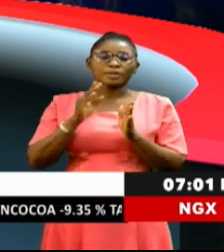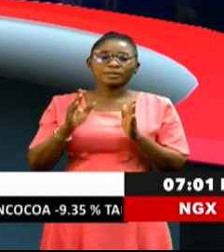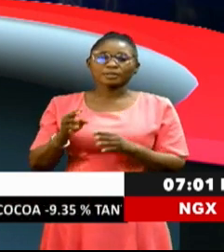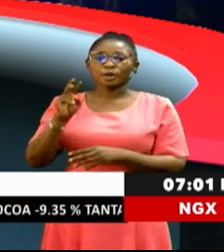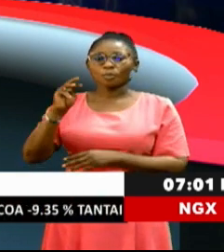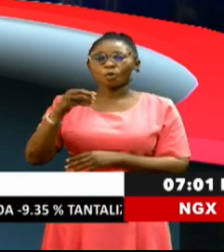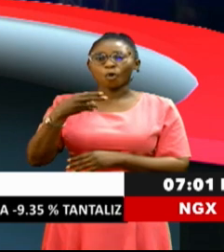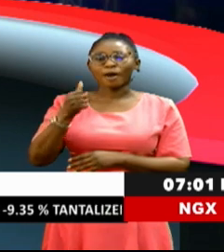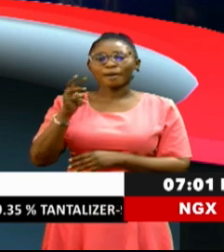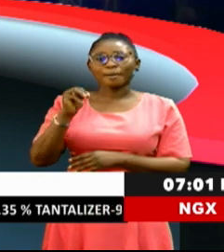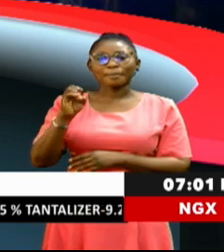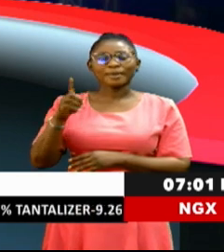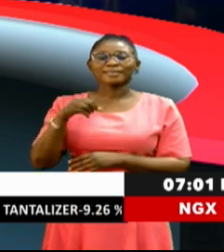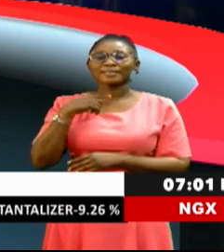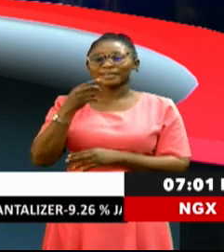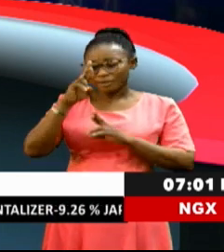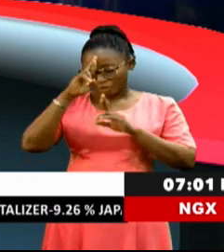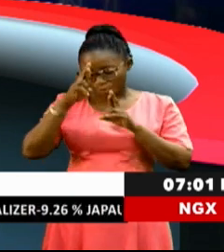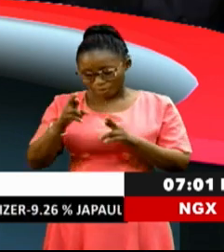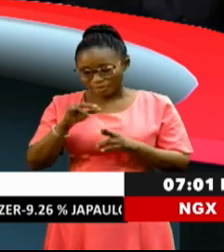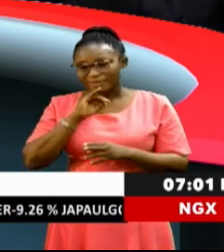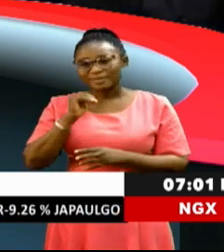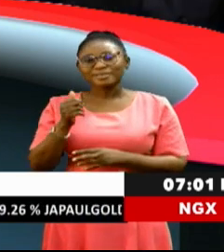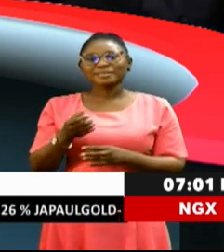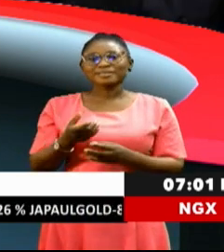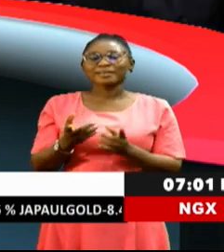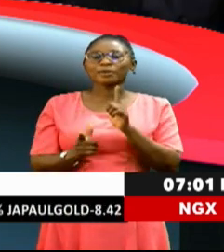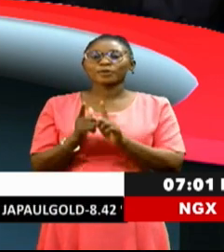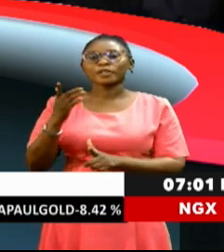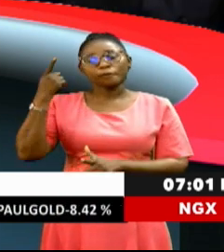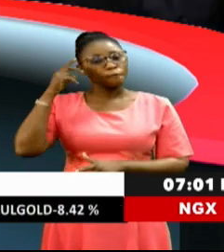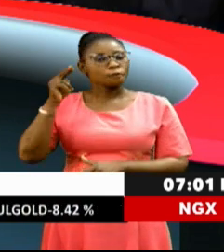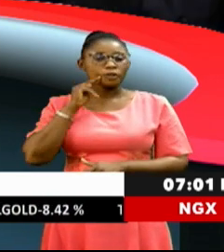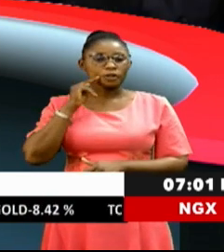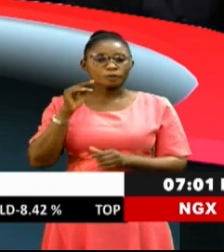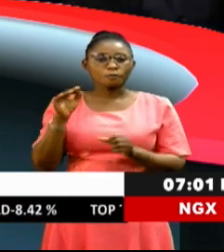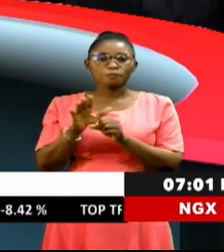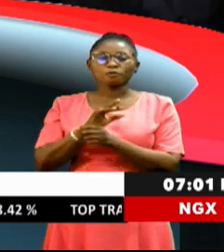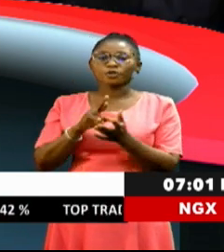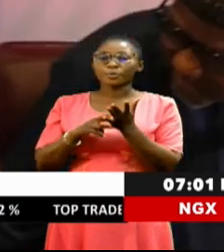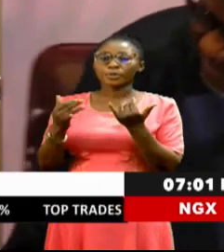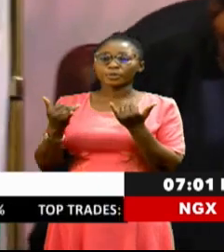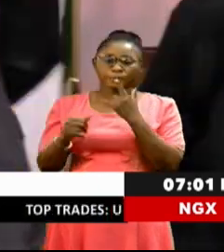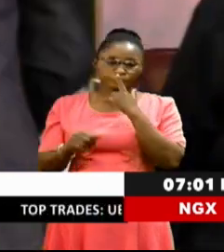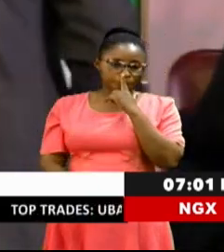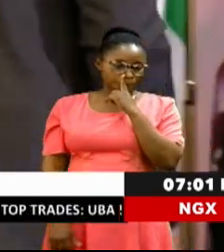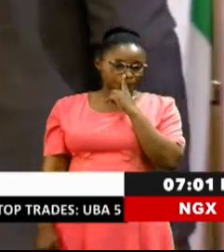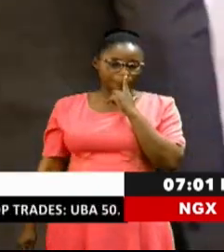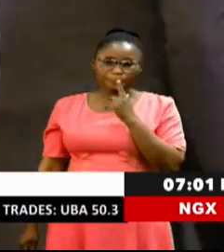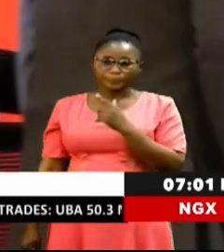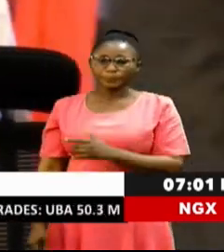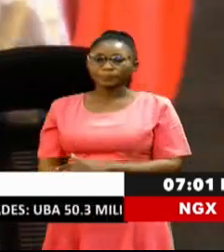Idris says reputation is an asset for Nigeria. Sally Abdullah Ikwanara reports.